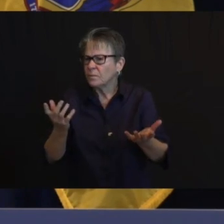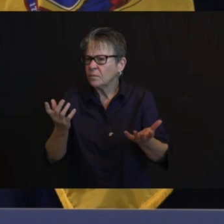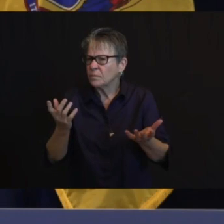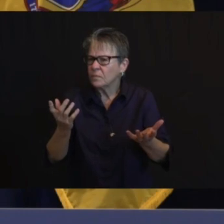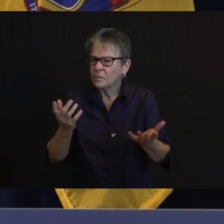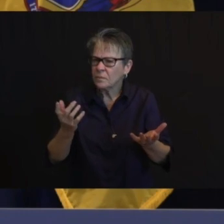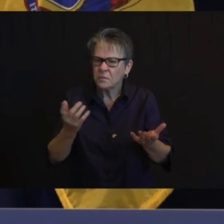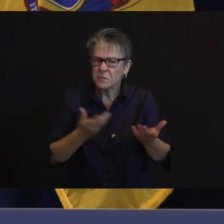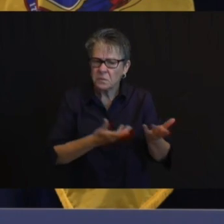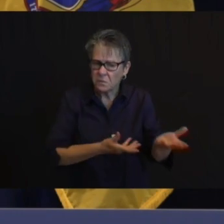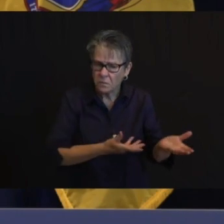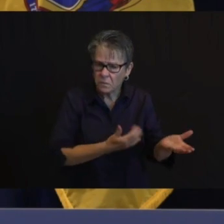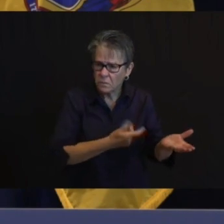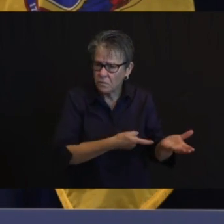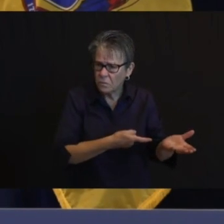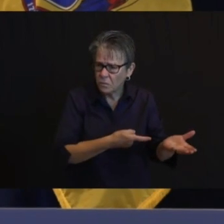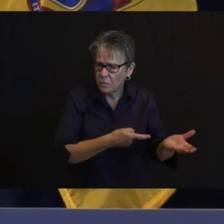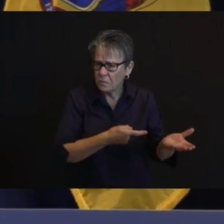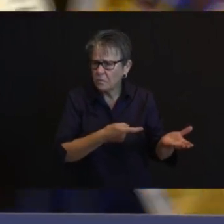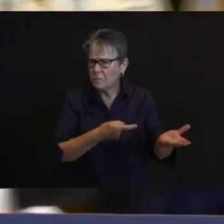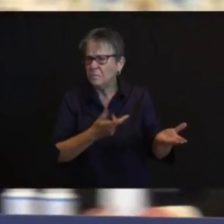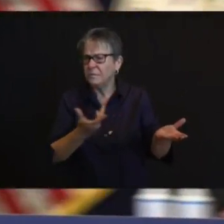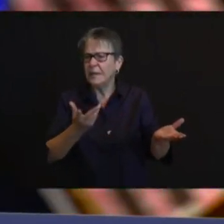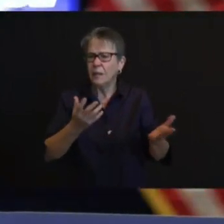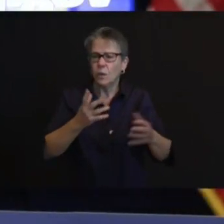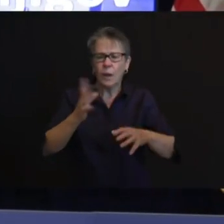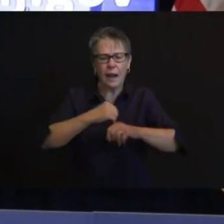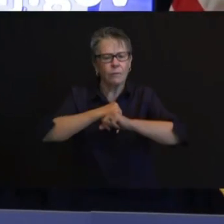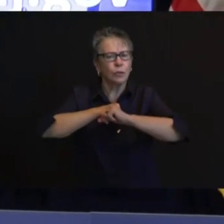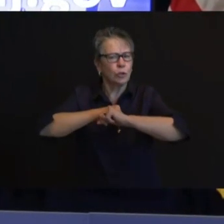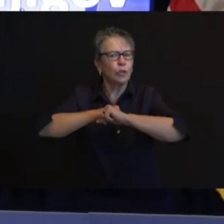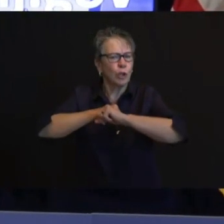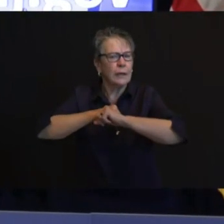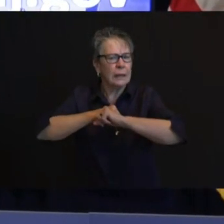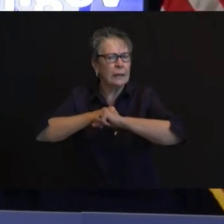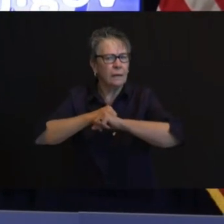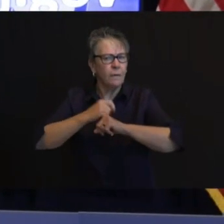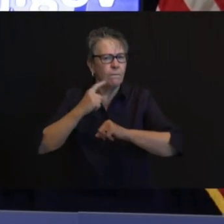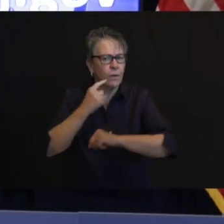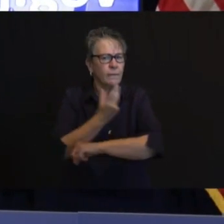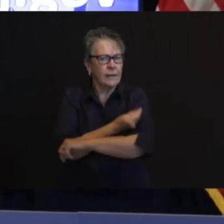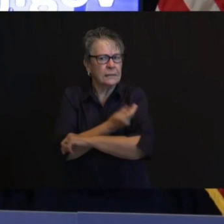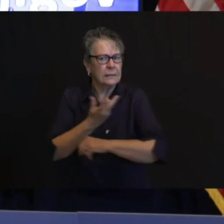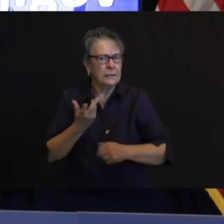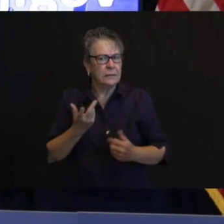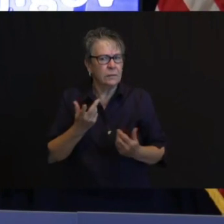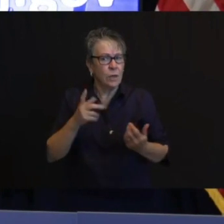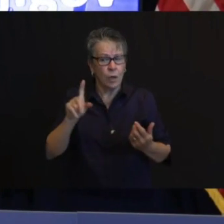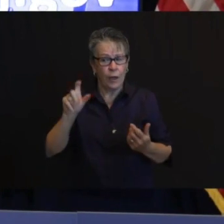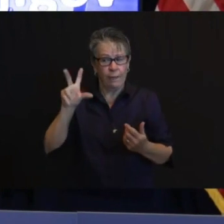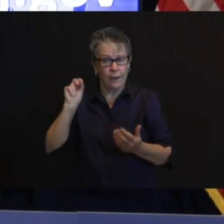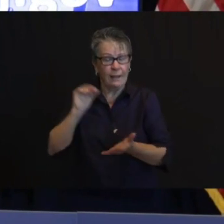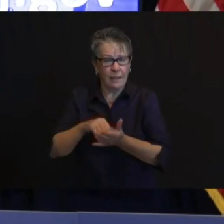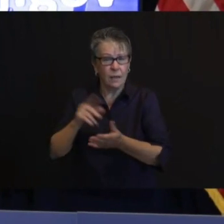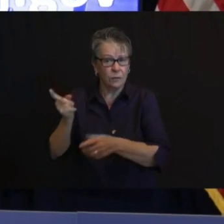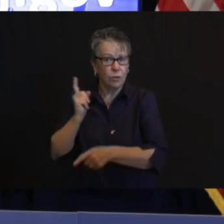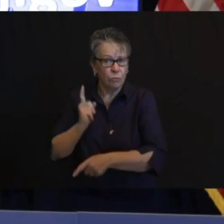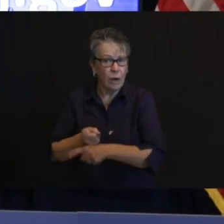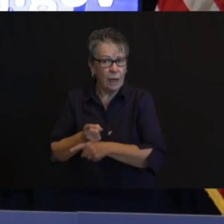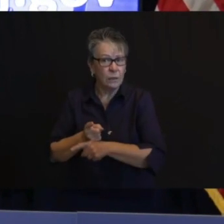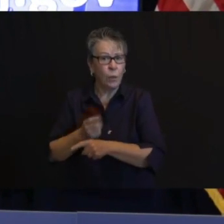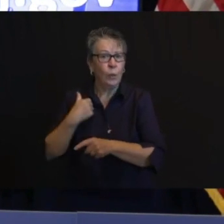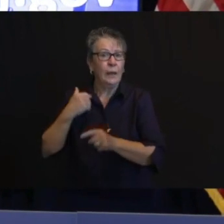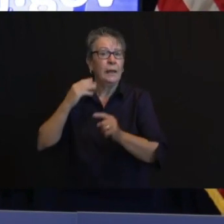And security of distribution as well, Sure. please. First, let's just start with the doses. You're absolutely right, 130,000 we expect to